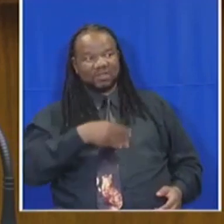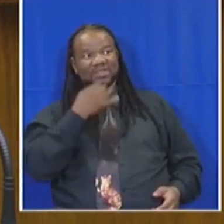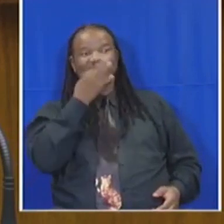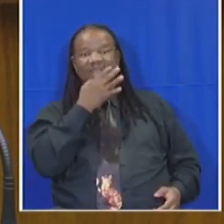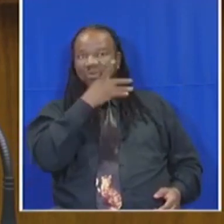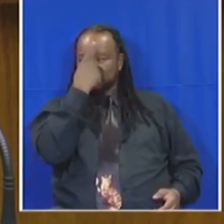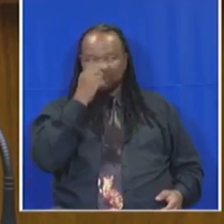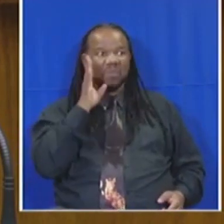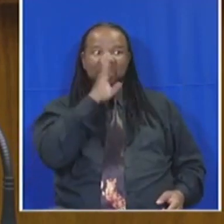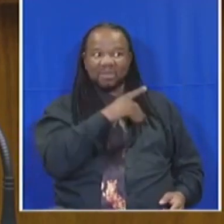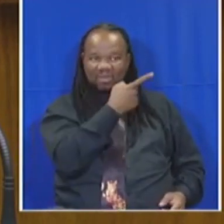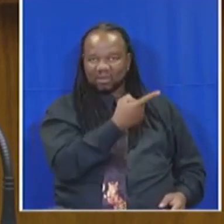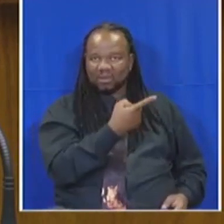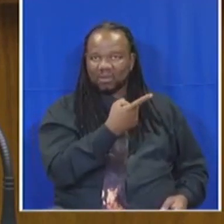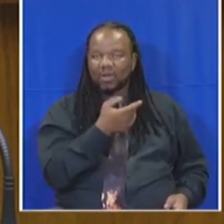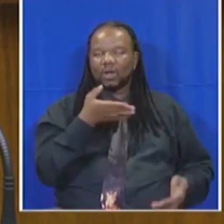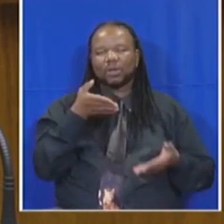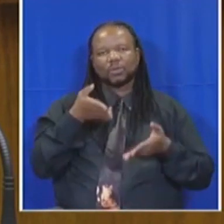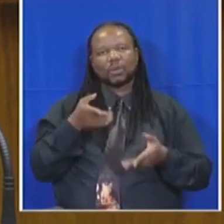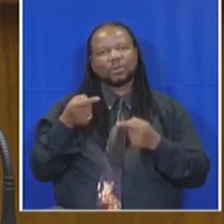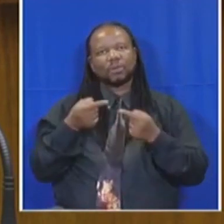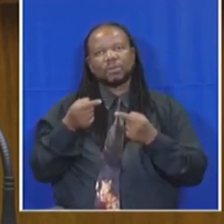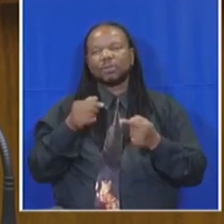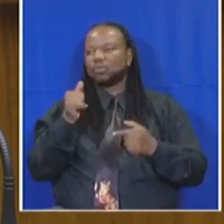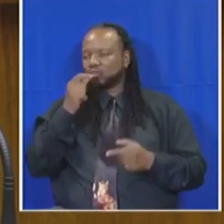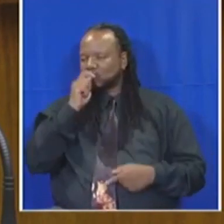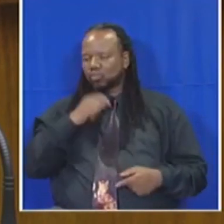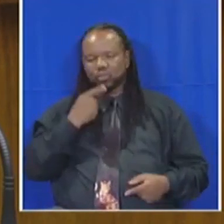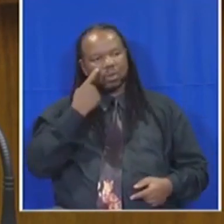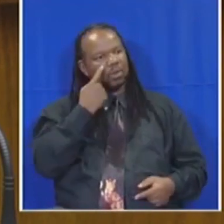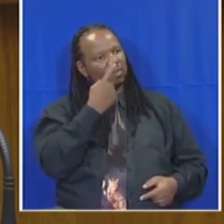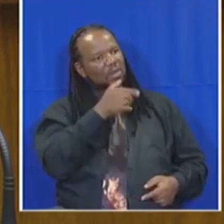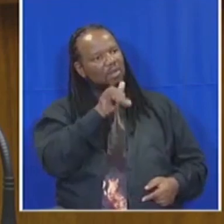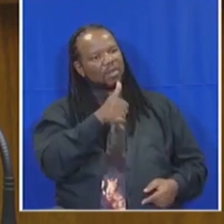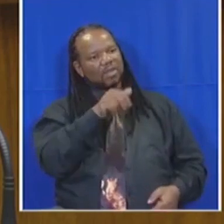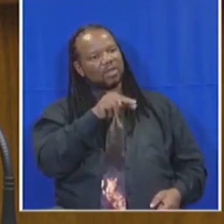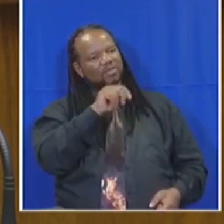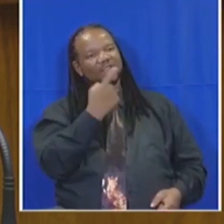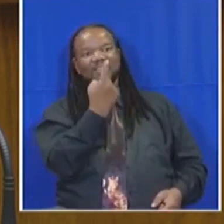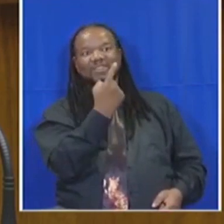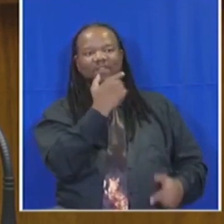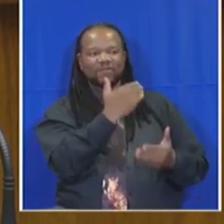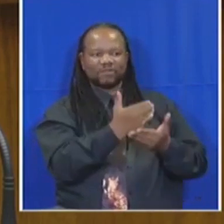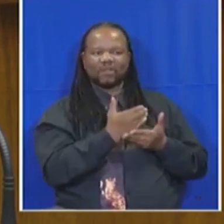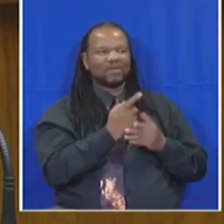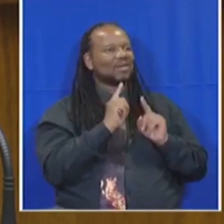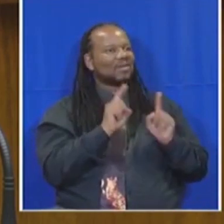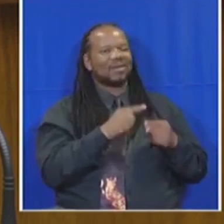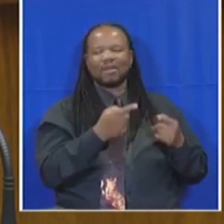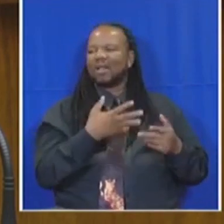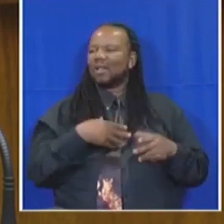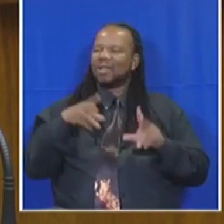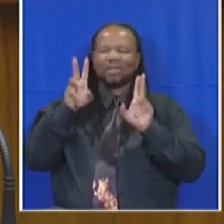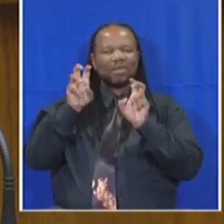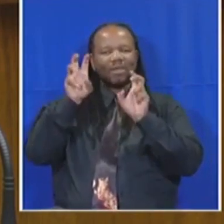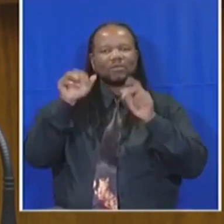another thing, today's debate is once again proof that the ANC cannot be saved from itself. The issue is not whether grants will be paid or not